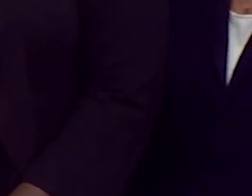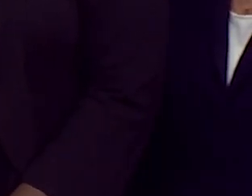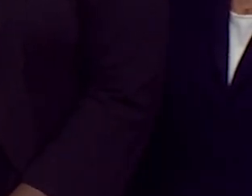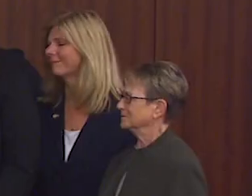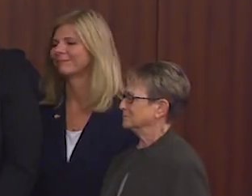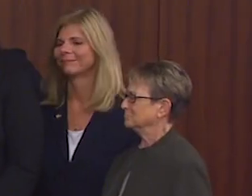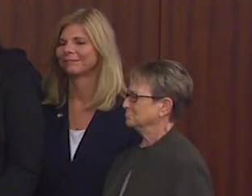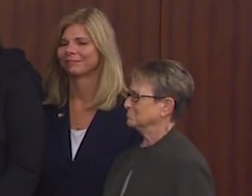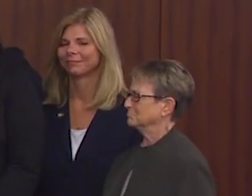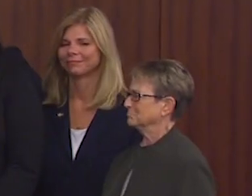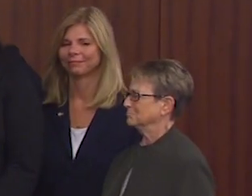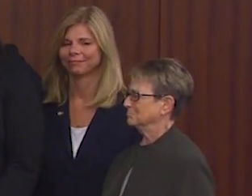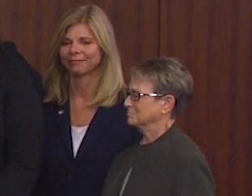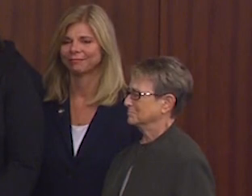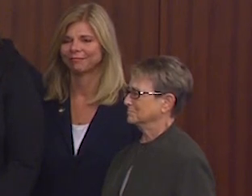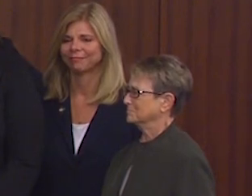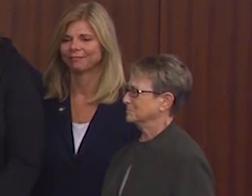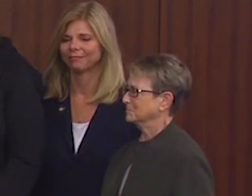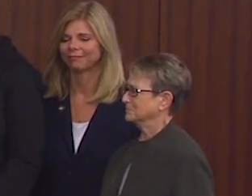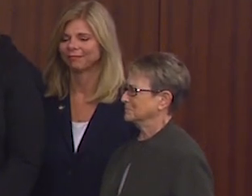Thank you.